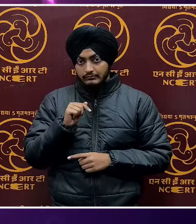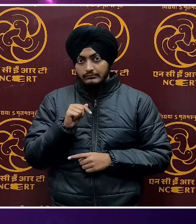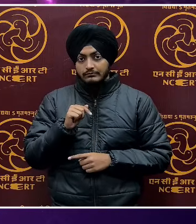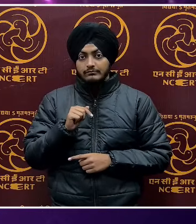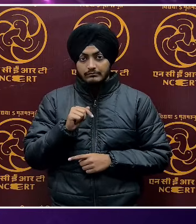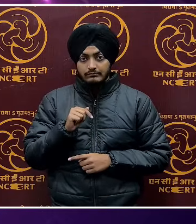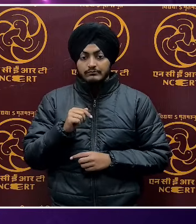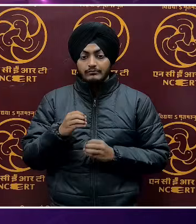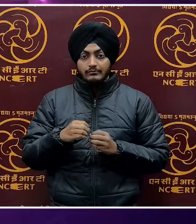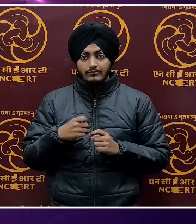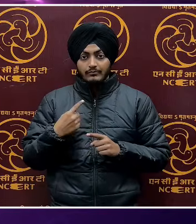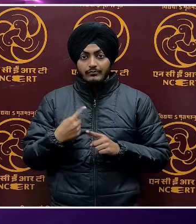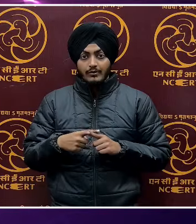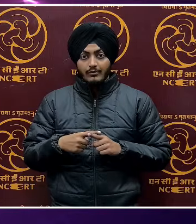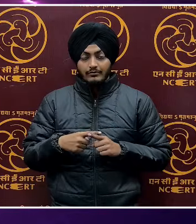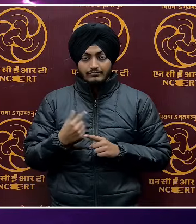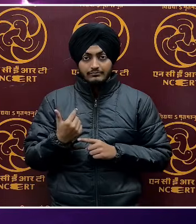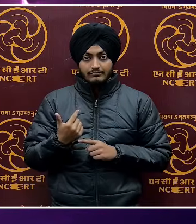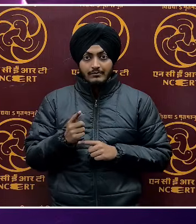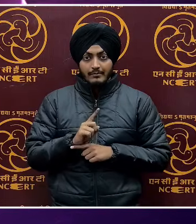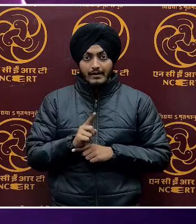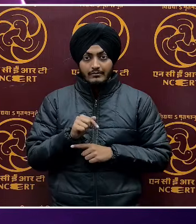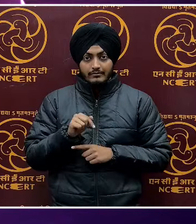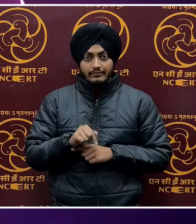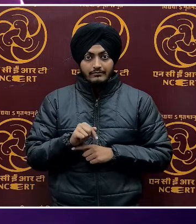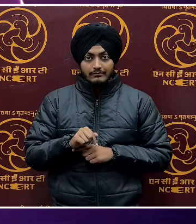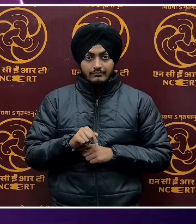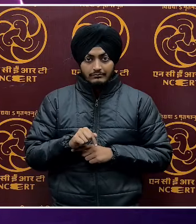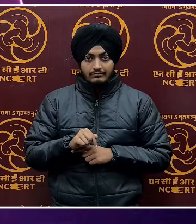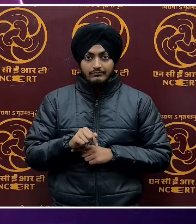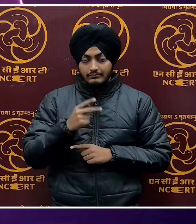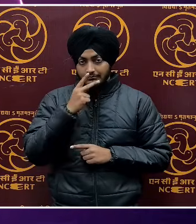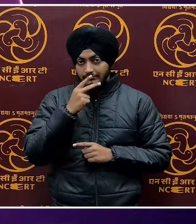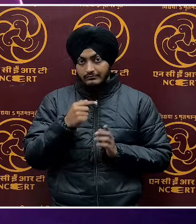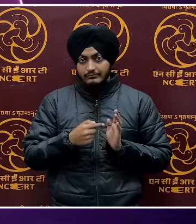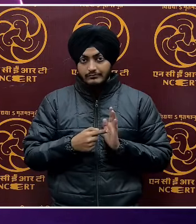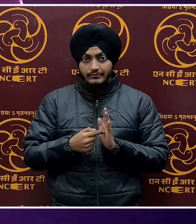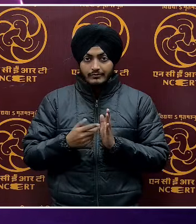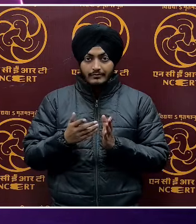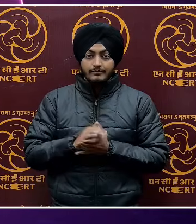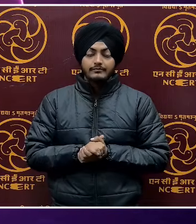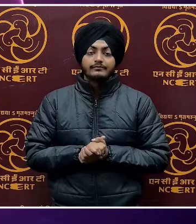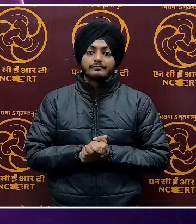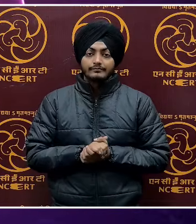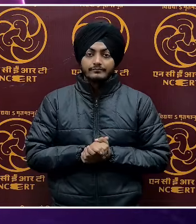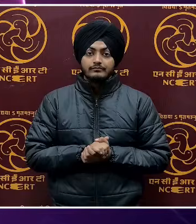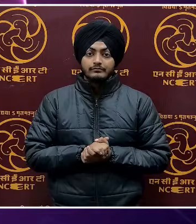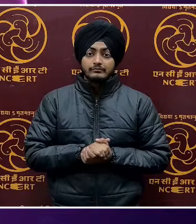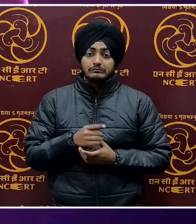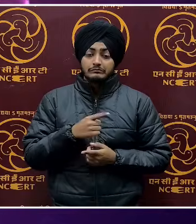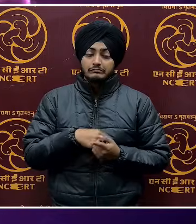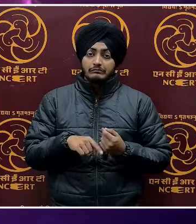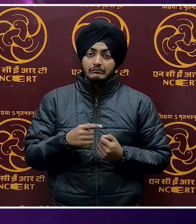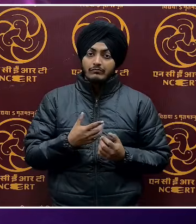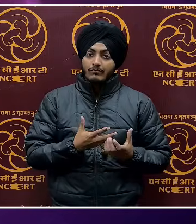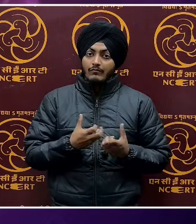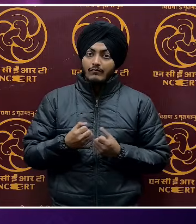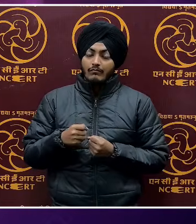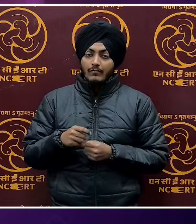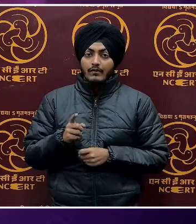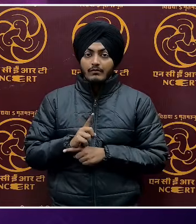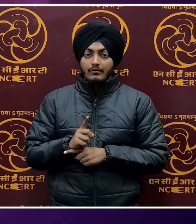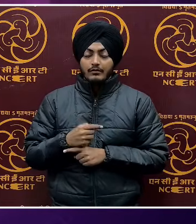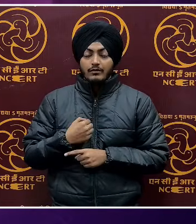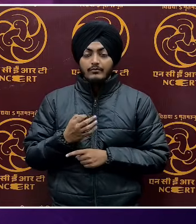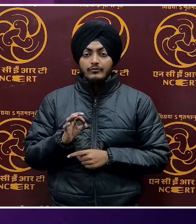Certainly a box of pencils. Yes, it will be a box of pencils. So we must carry our pencils in our